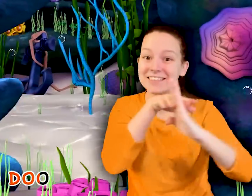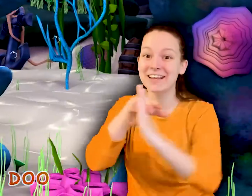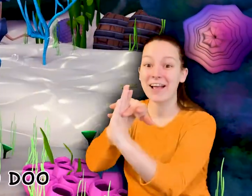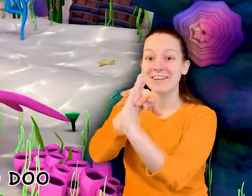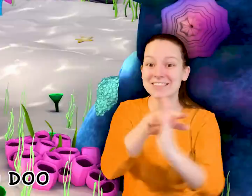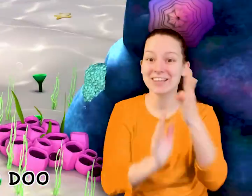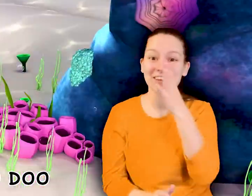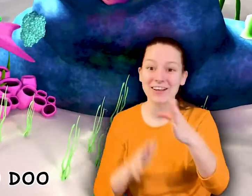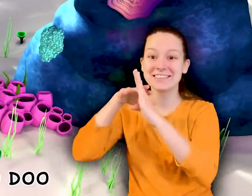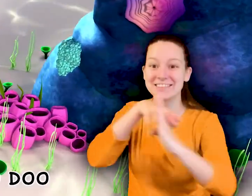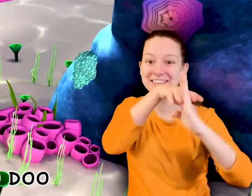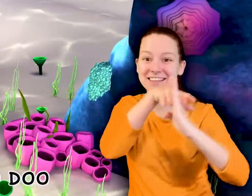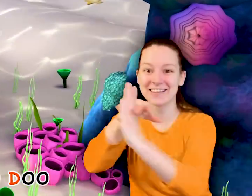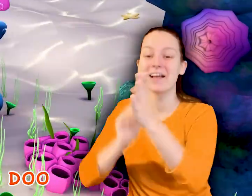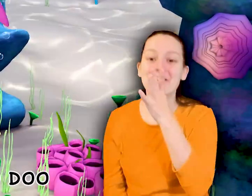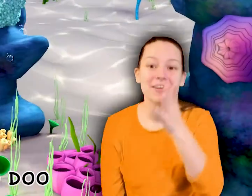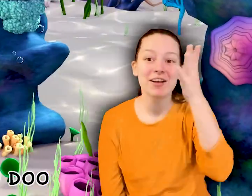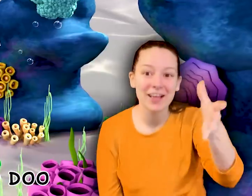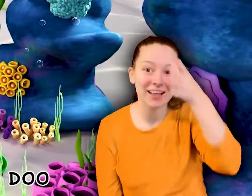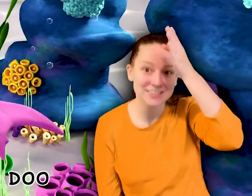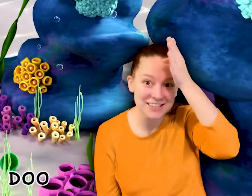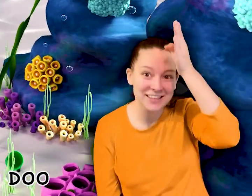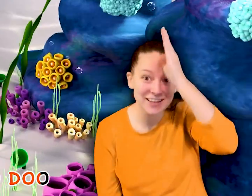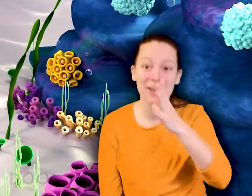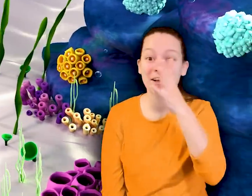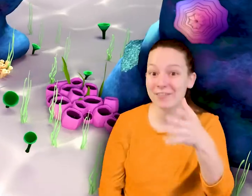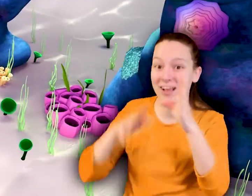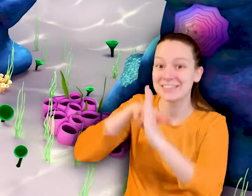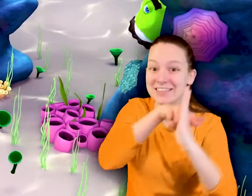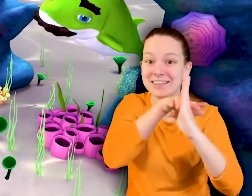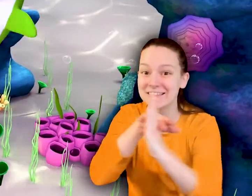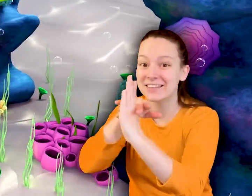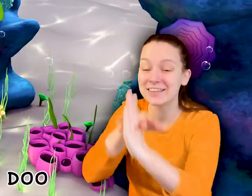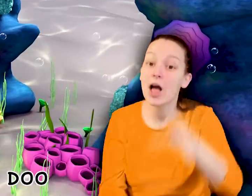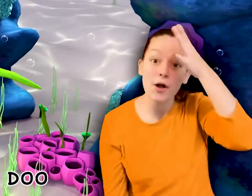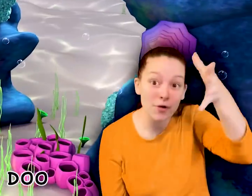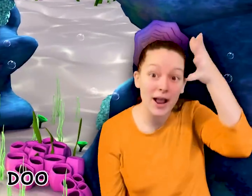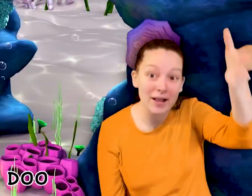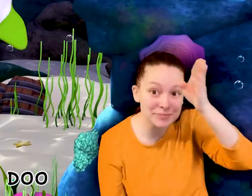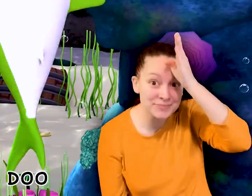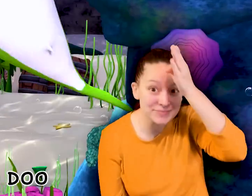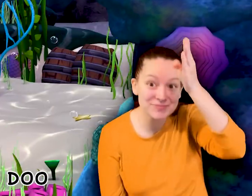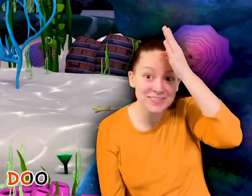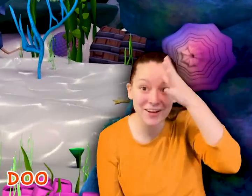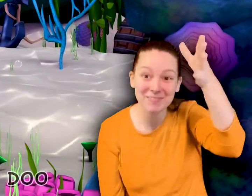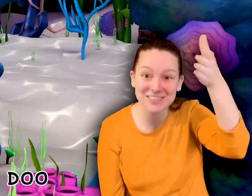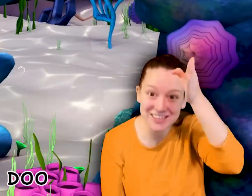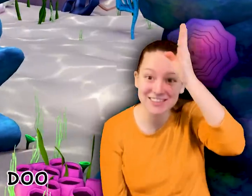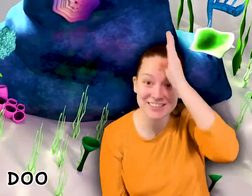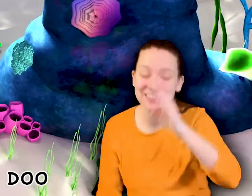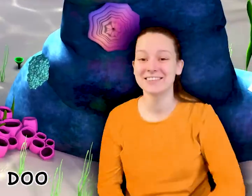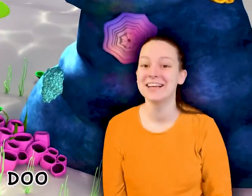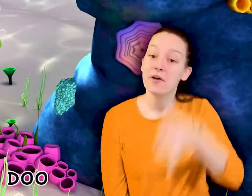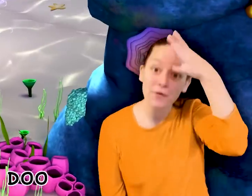doo doo doo doo doo doo Grandma shark do dooo doo doo doo doo Grandma shark doo dooo doo doo doo doo Grandma shark grandpa shark doo dooo doo doo do doo do